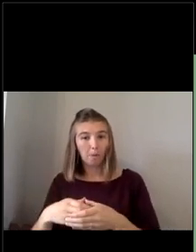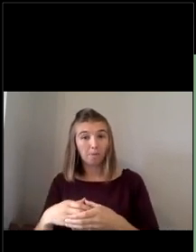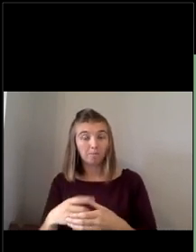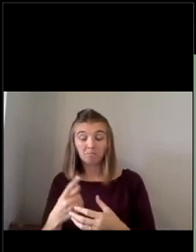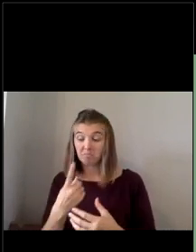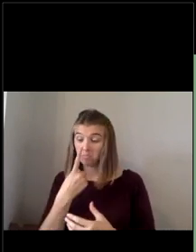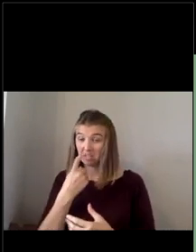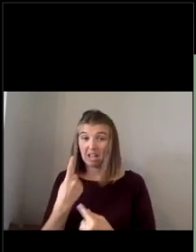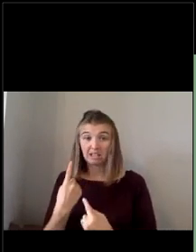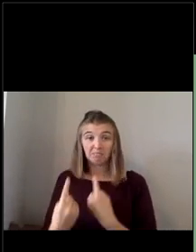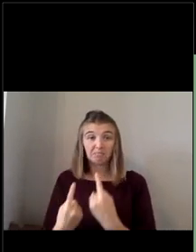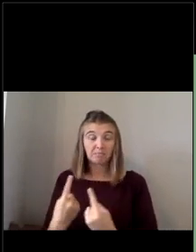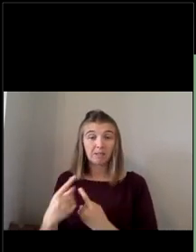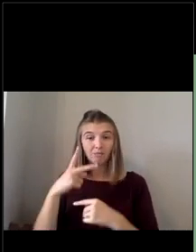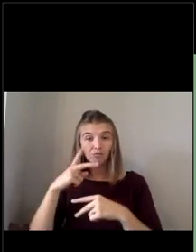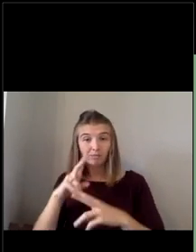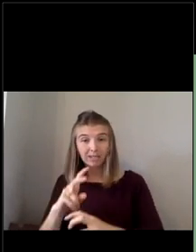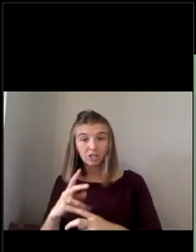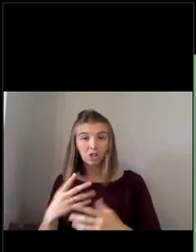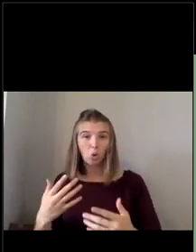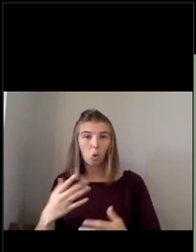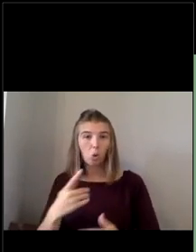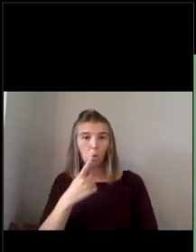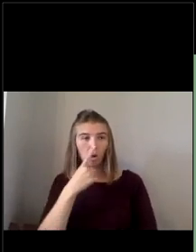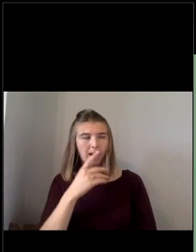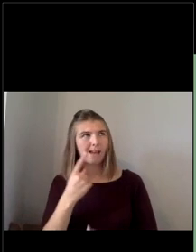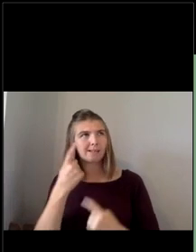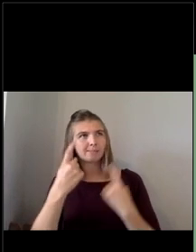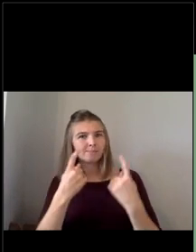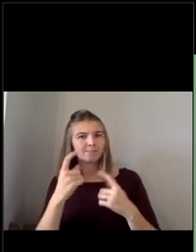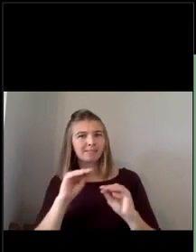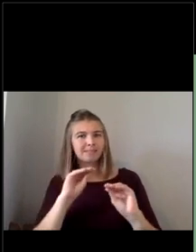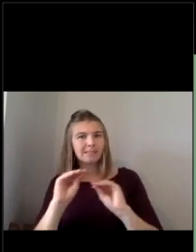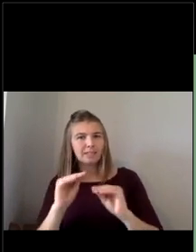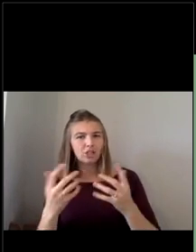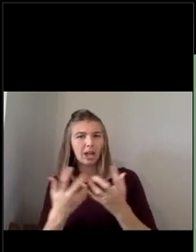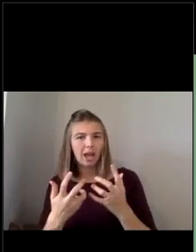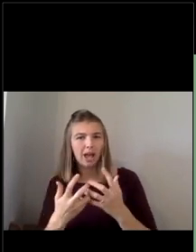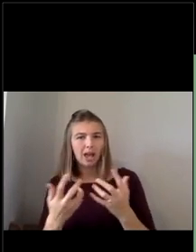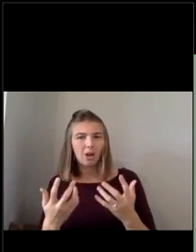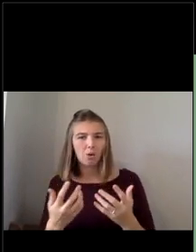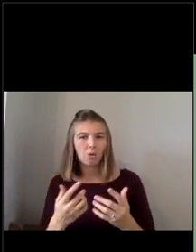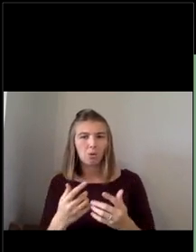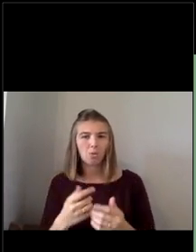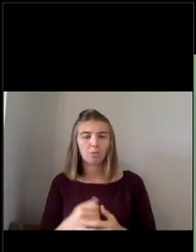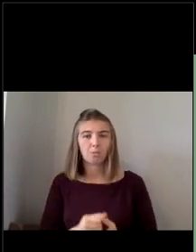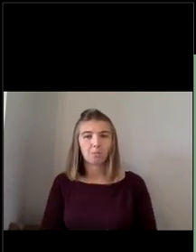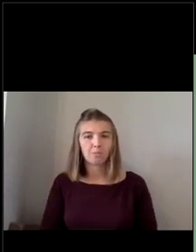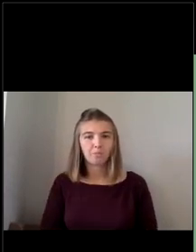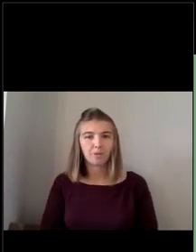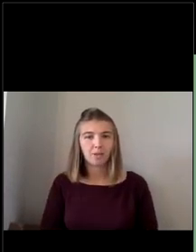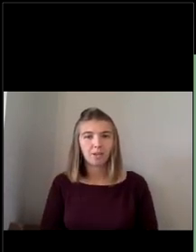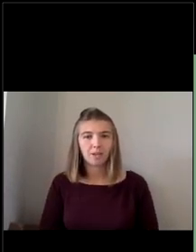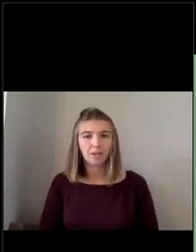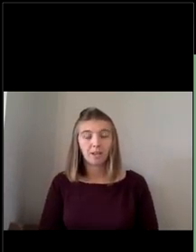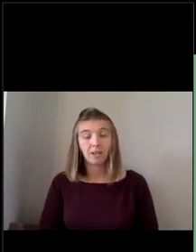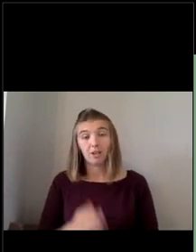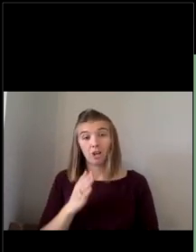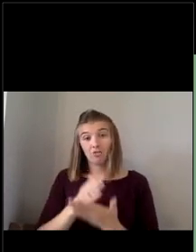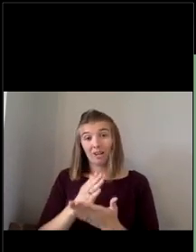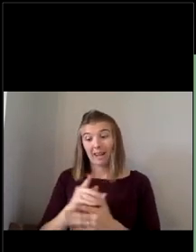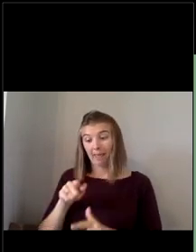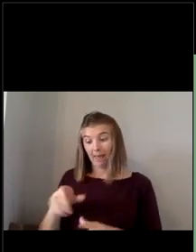inform teaching on a school-wide level. And also they can network with people in the